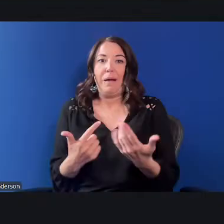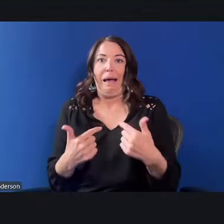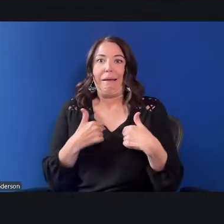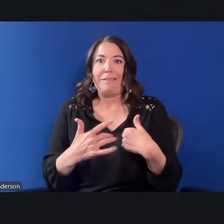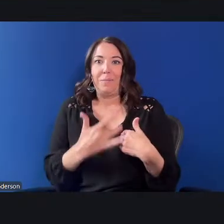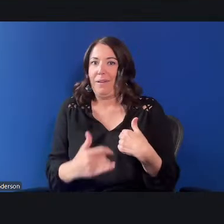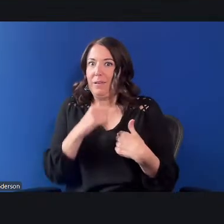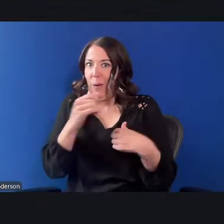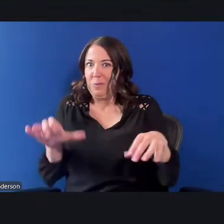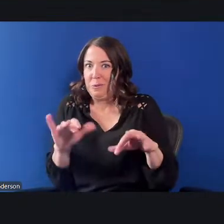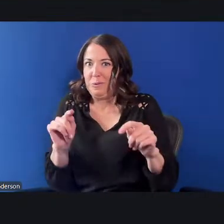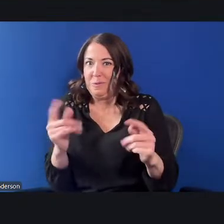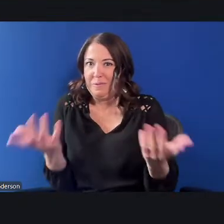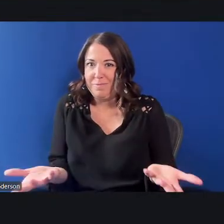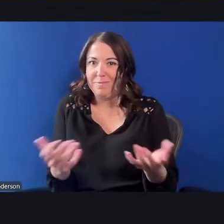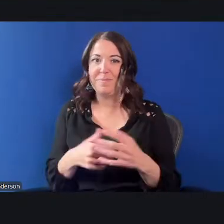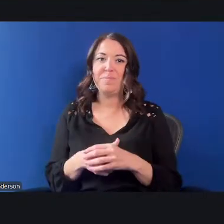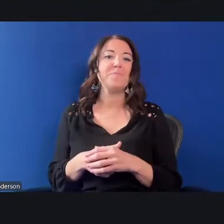do.